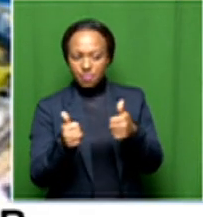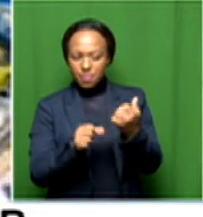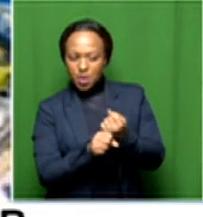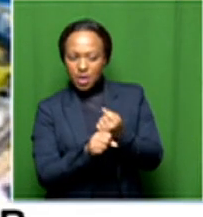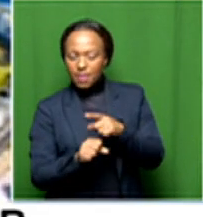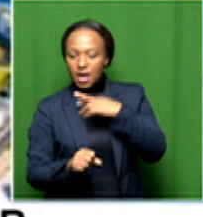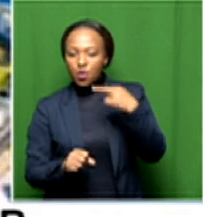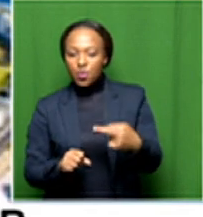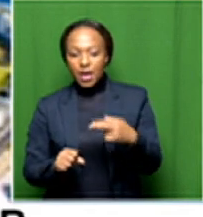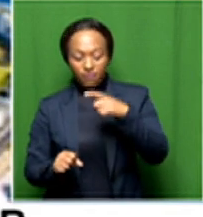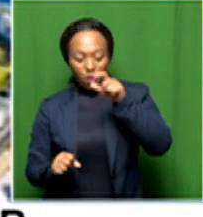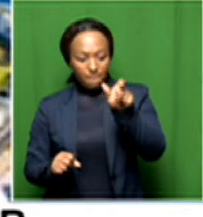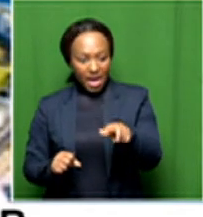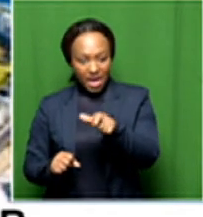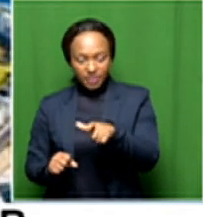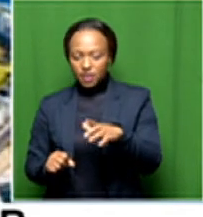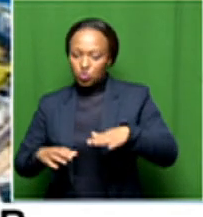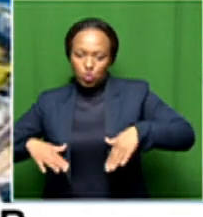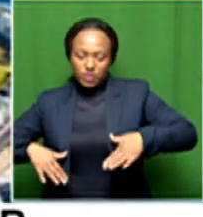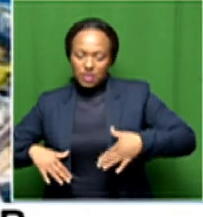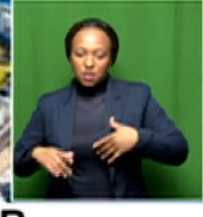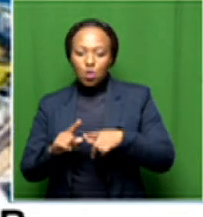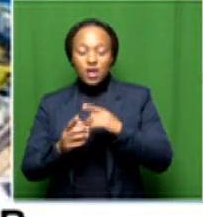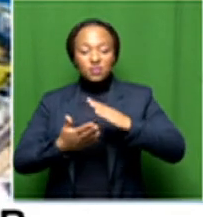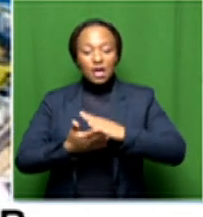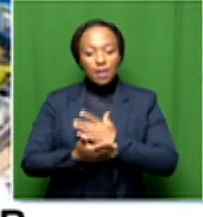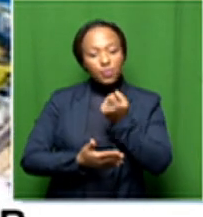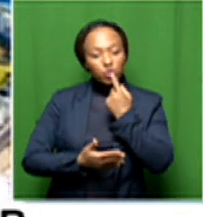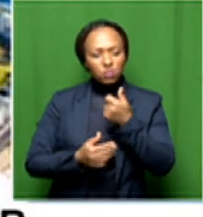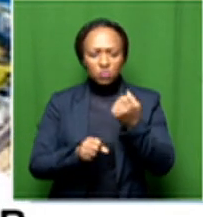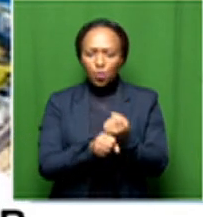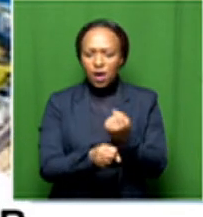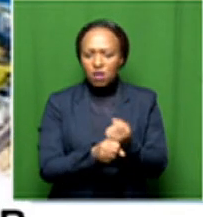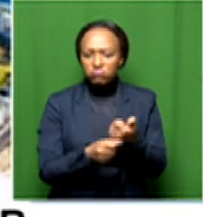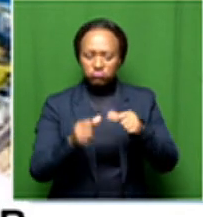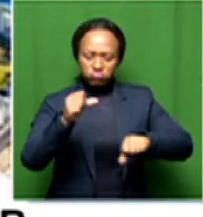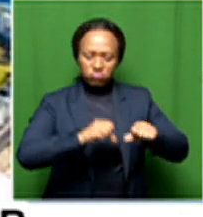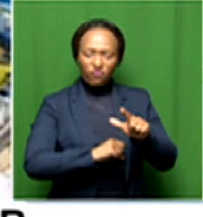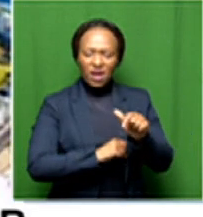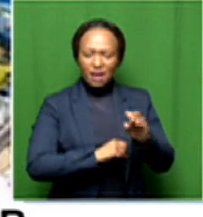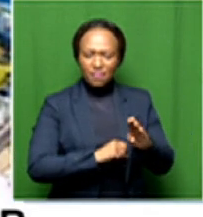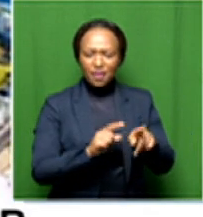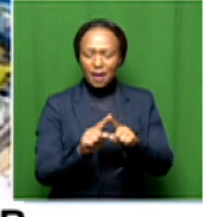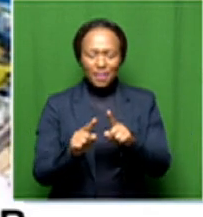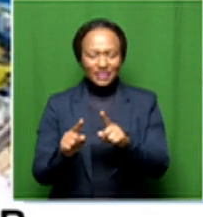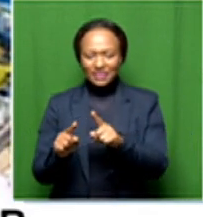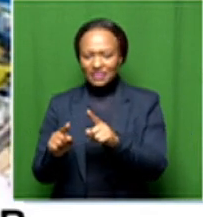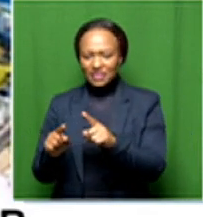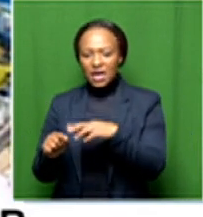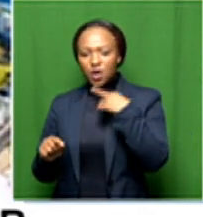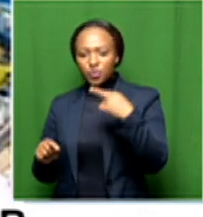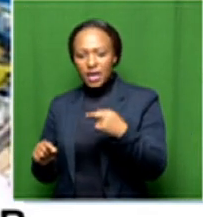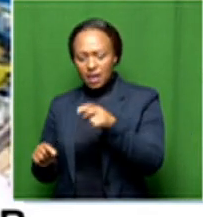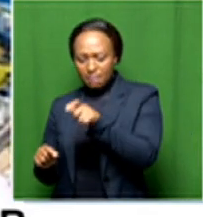works in the real world is unknown, and there are lots of examples where drugs work in the laboratory, but they may not work in the real